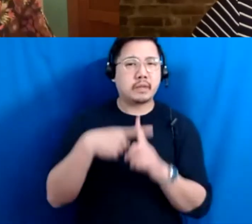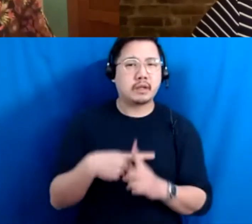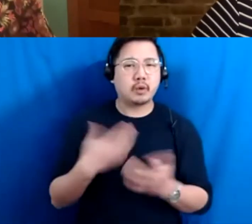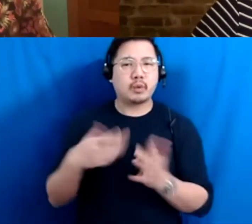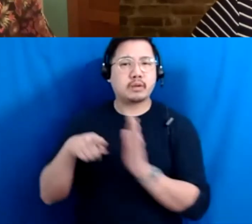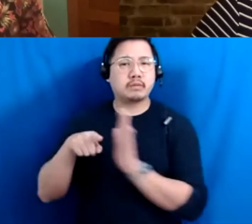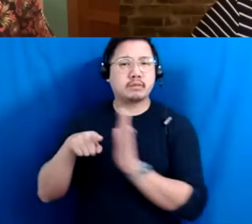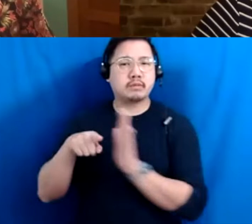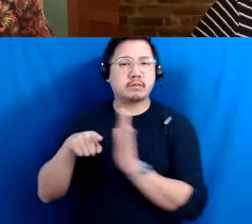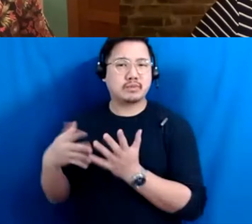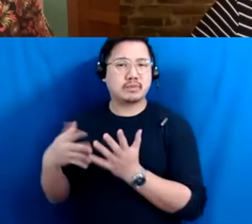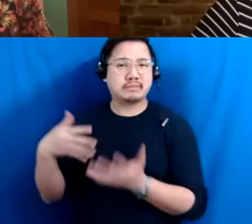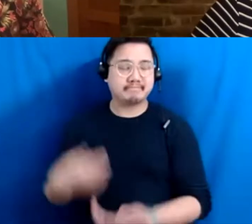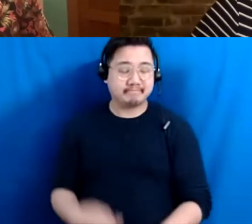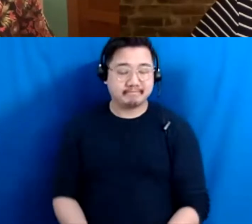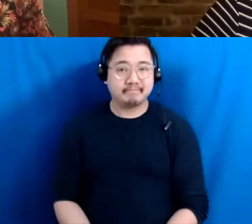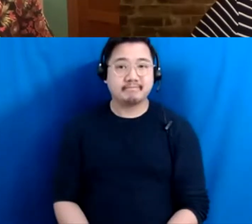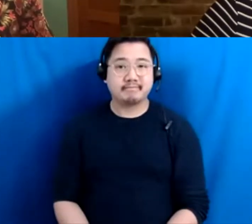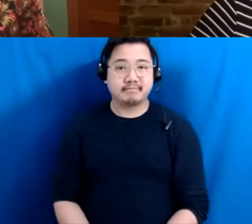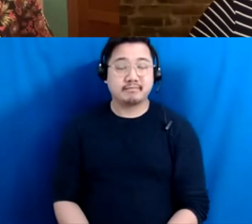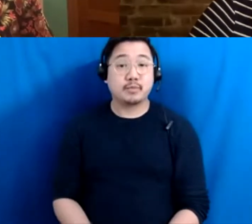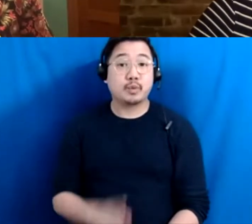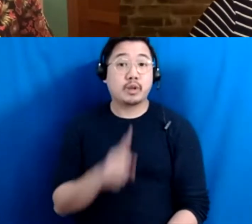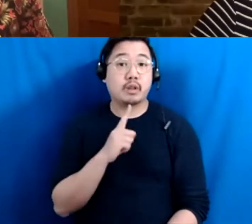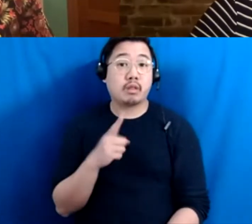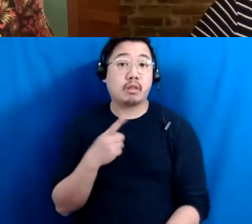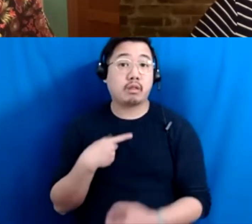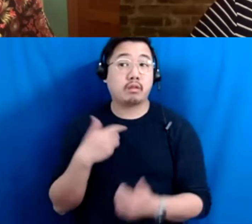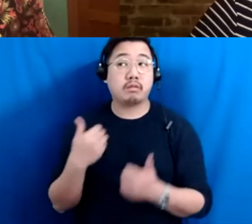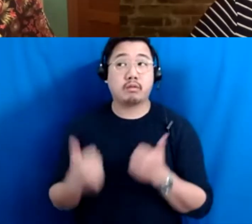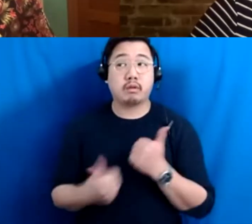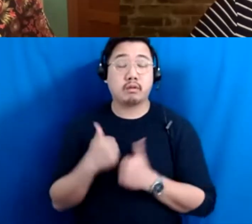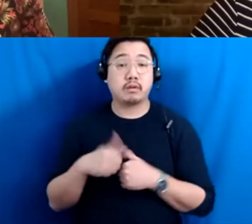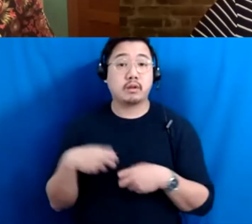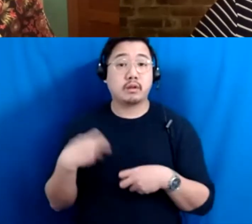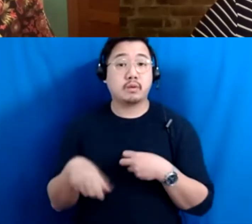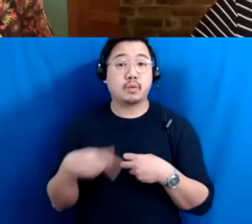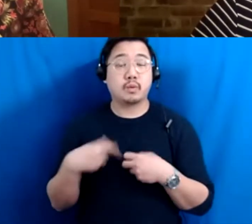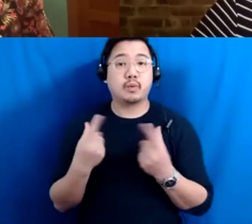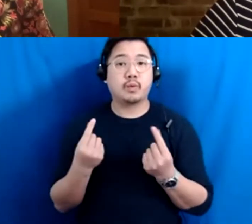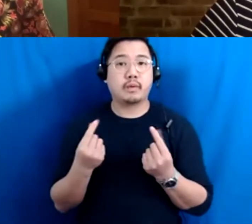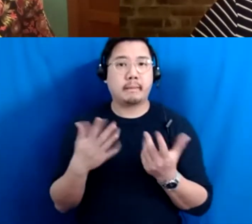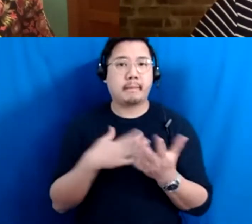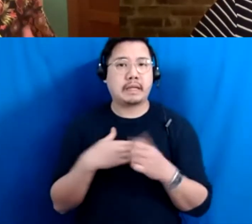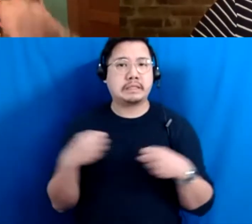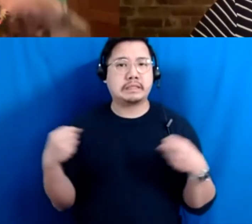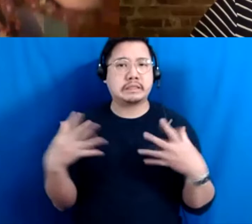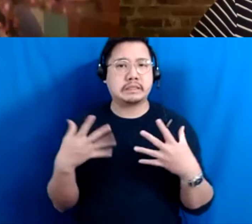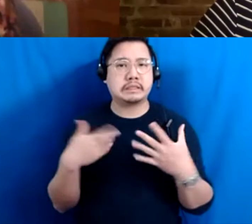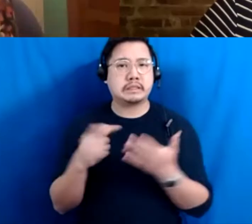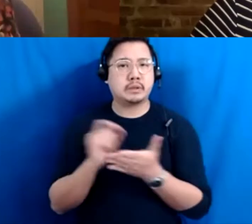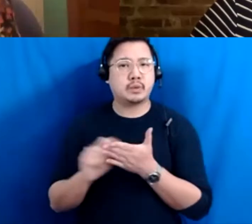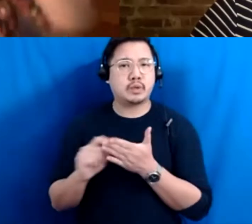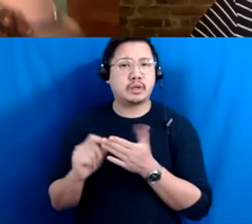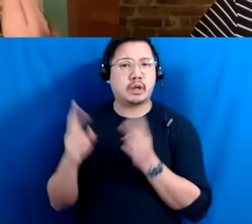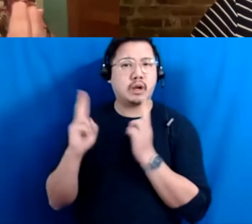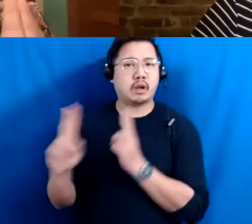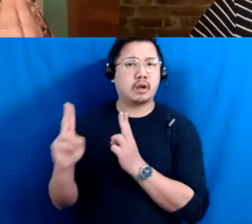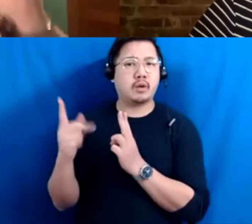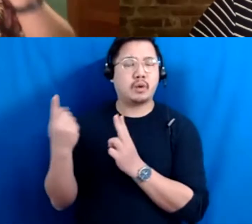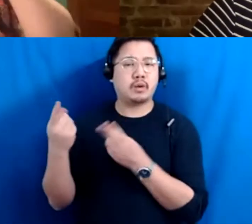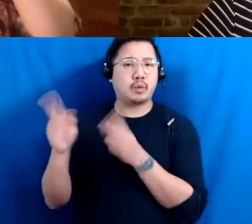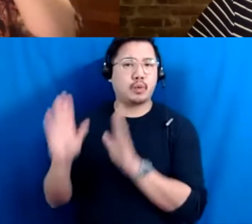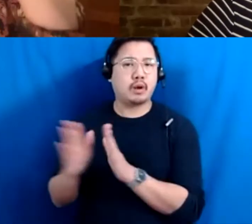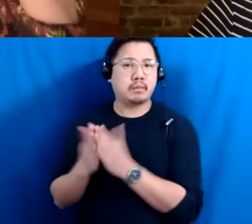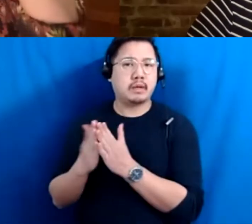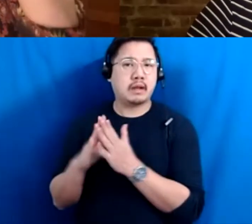the hardest part was getting over my own sort of fear of writing an homage to a great book